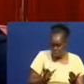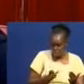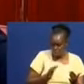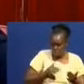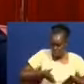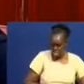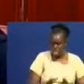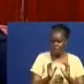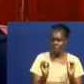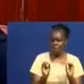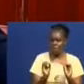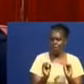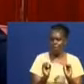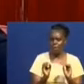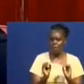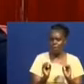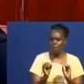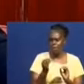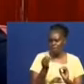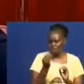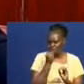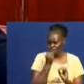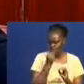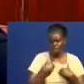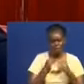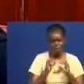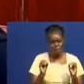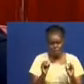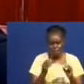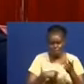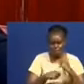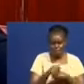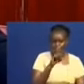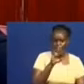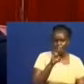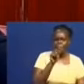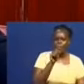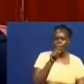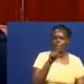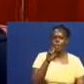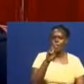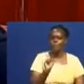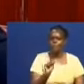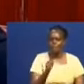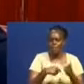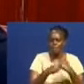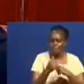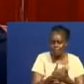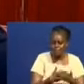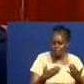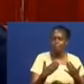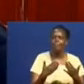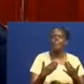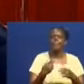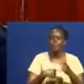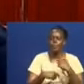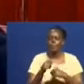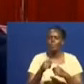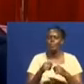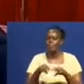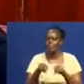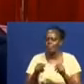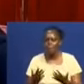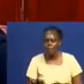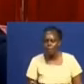are not giving birth, when we can't feed our class, our children, when we buy fertilizer, we deal on it, we sell some of it, we sell